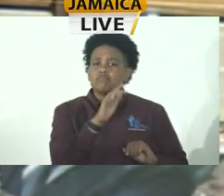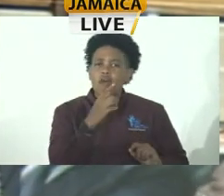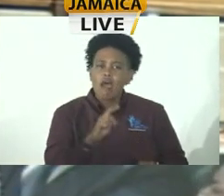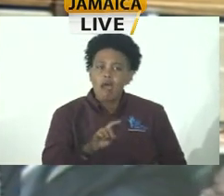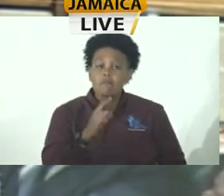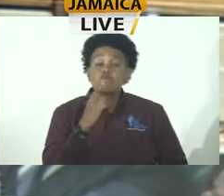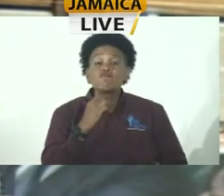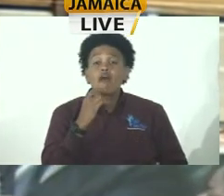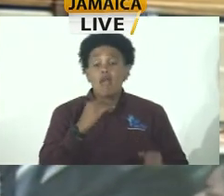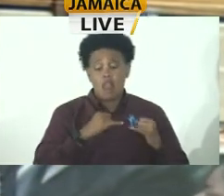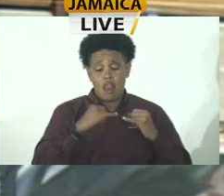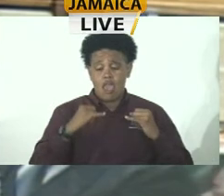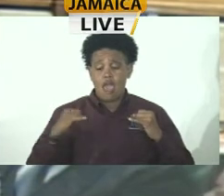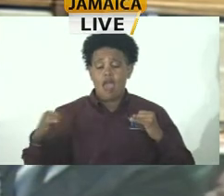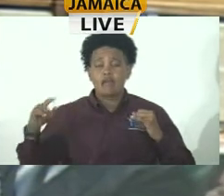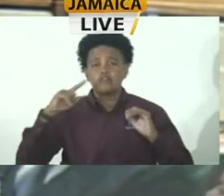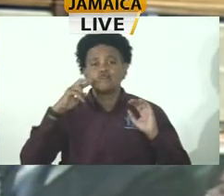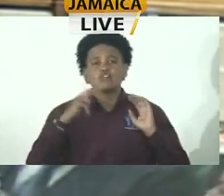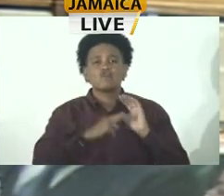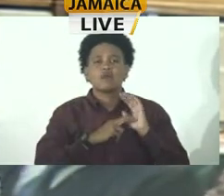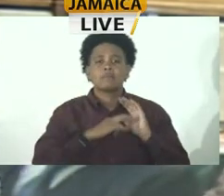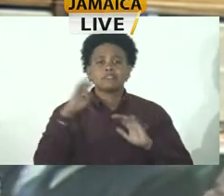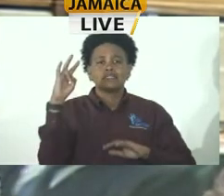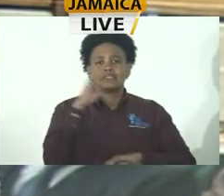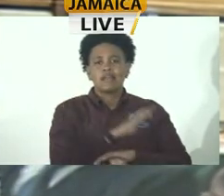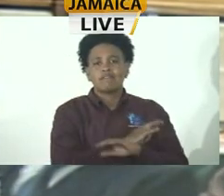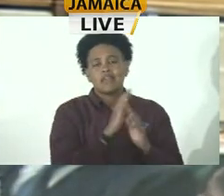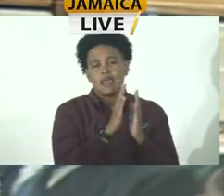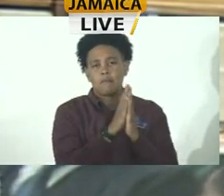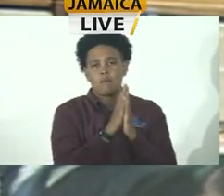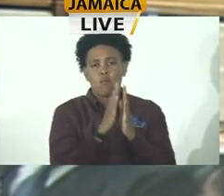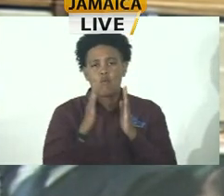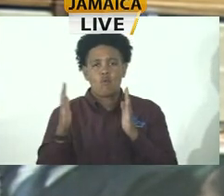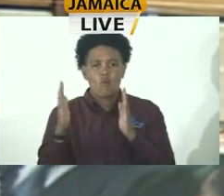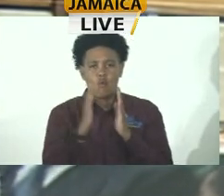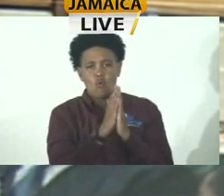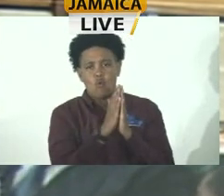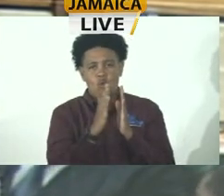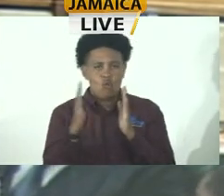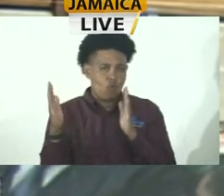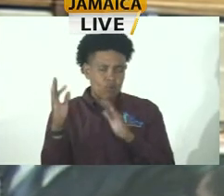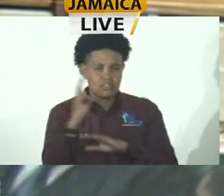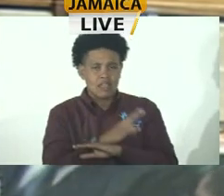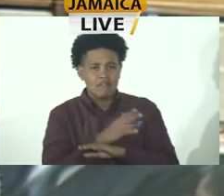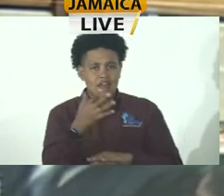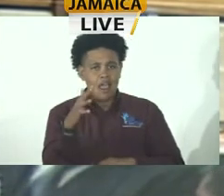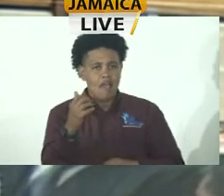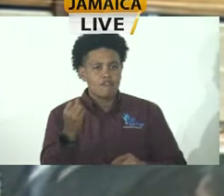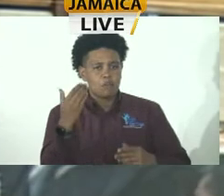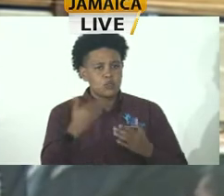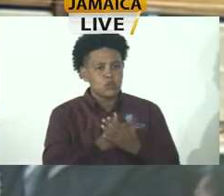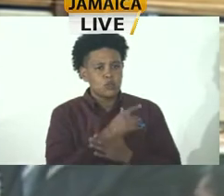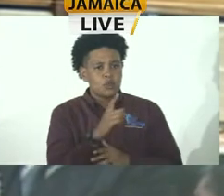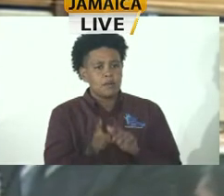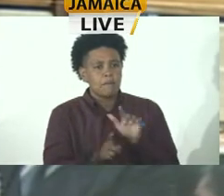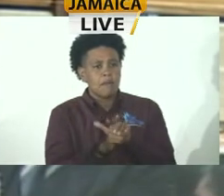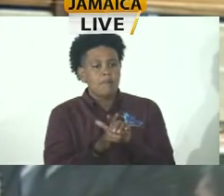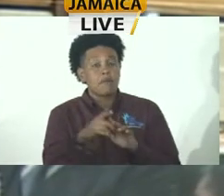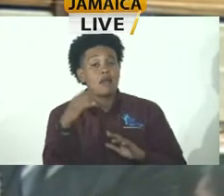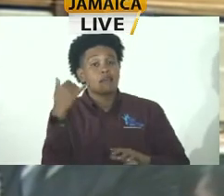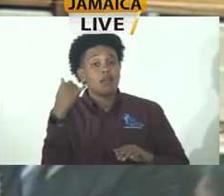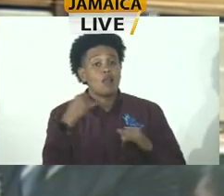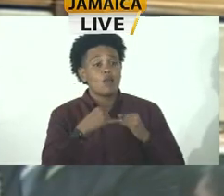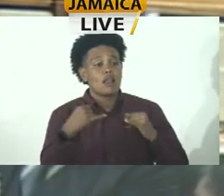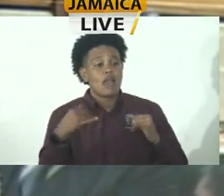the red line represents the seven day moving average of new cases and the yellow line represents the seven